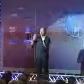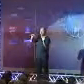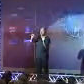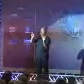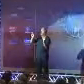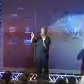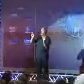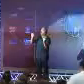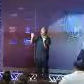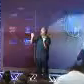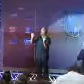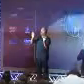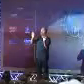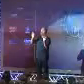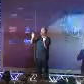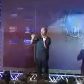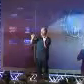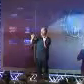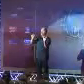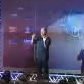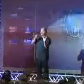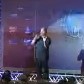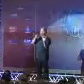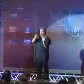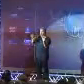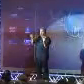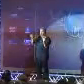No, hardly anybody.